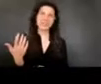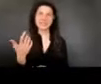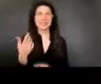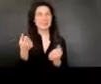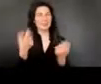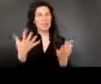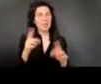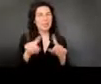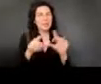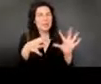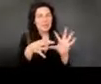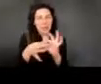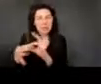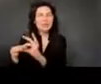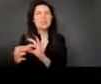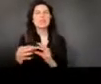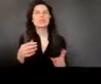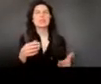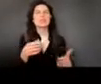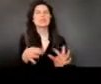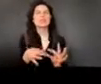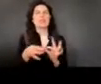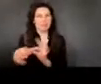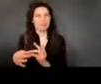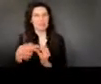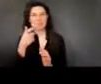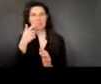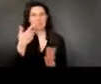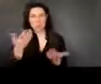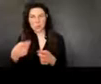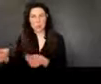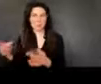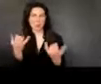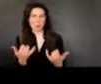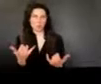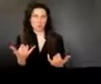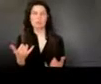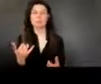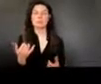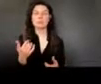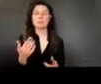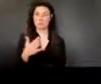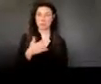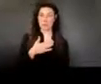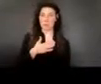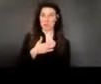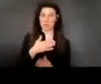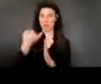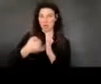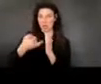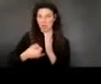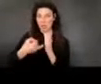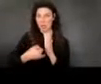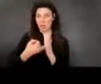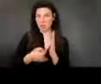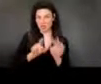that relate to what's going on currently. For me, the work that I've produced is kind of looking